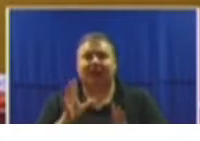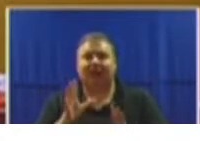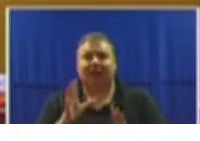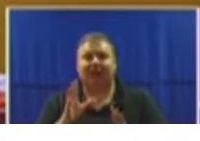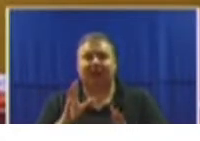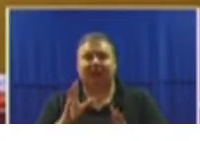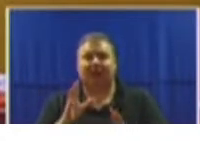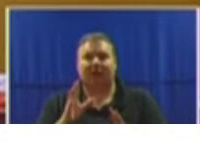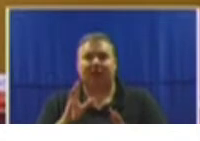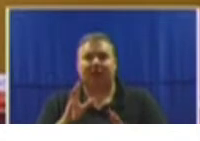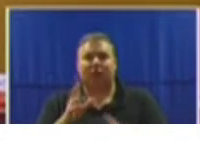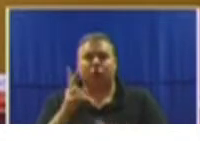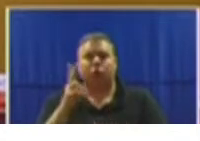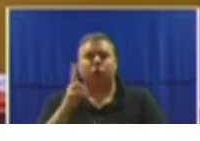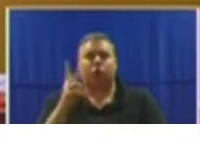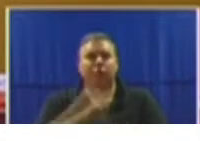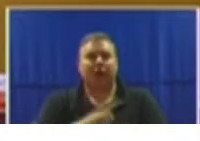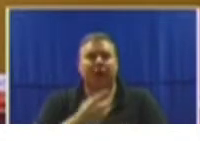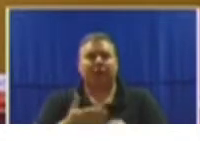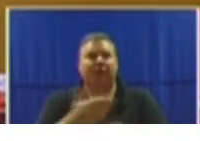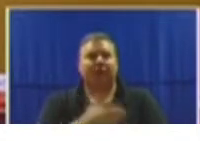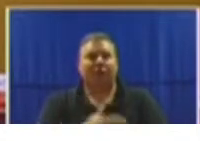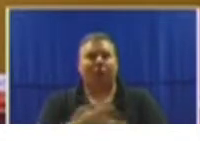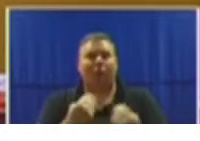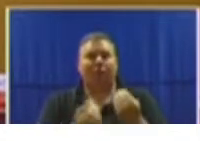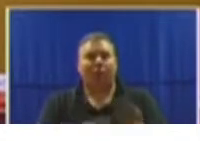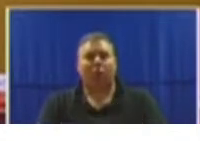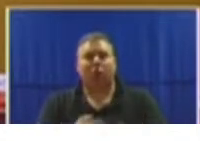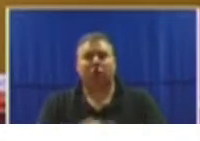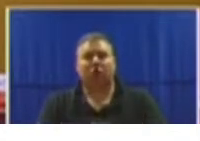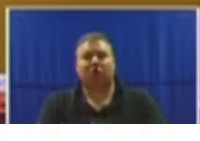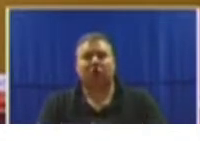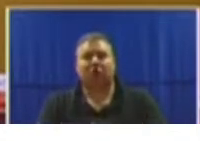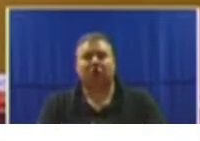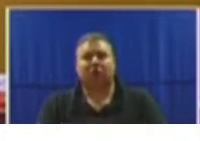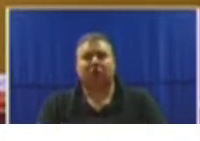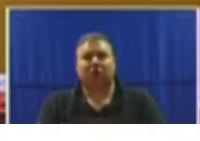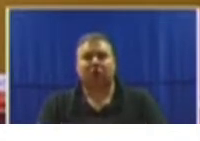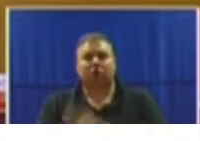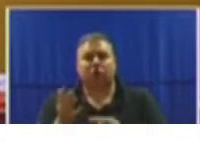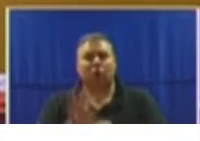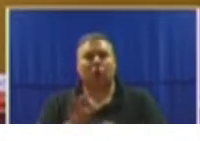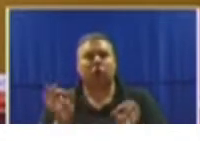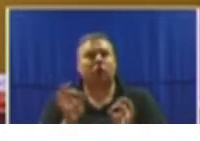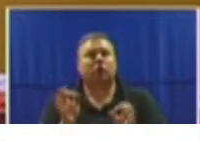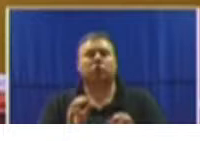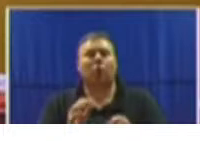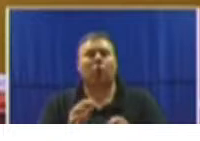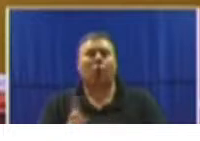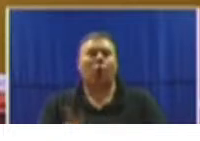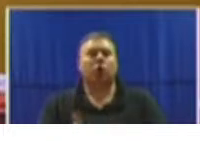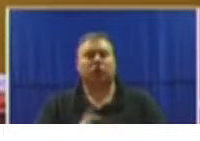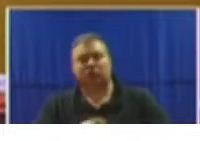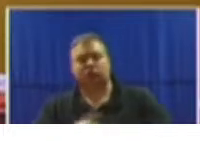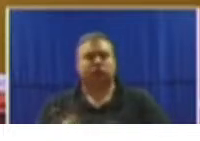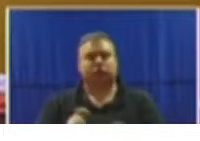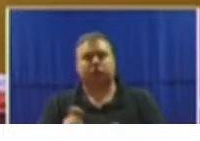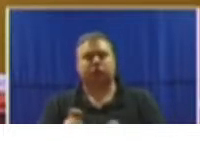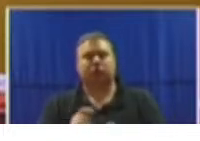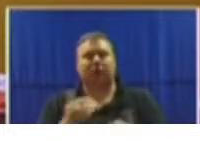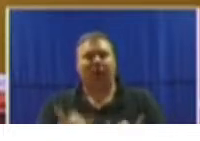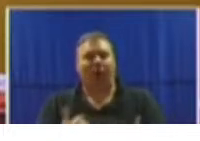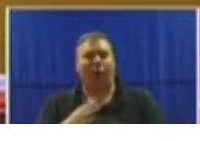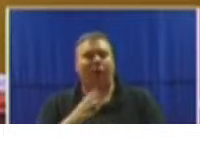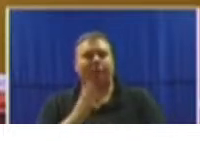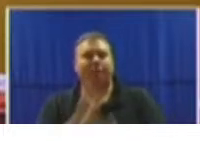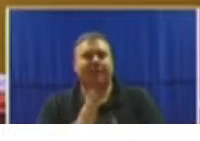the motion was passed, therefore it points to the fact that there is no urgency in the matter. When they say